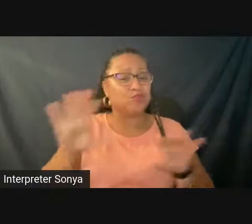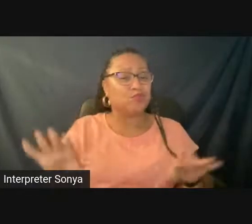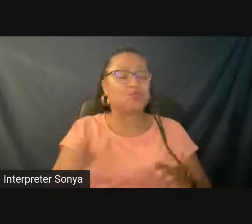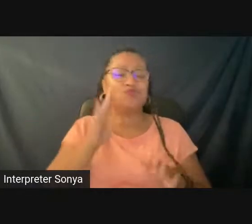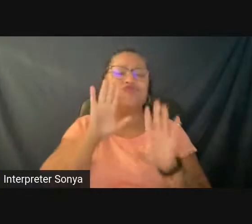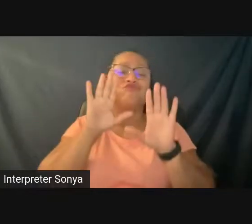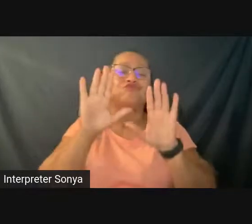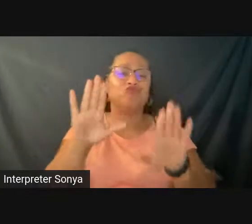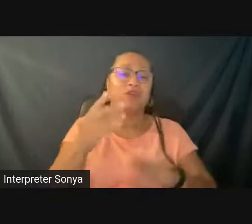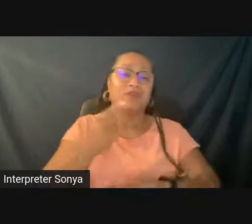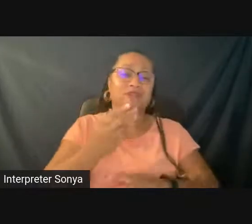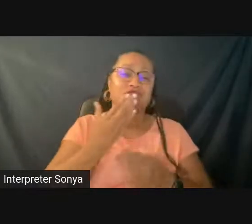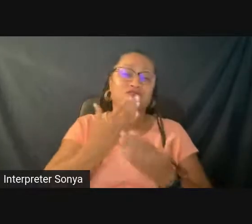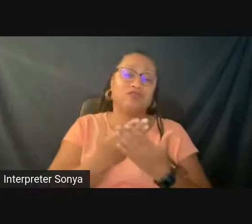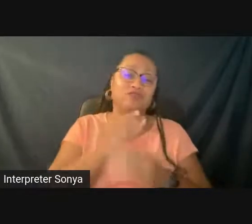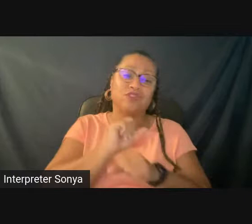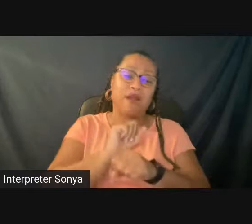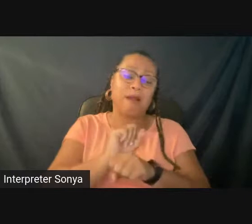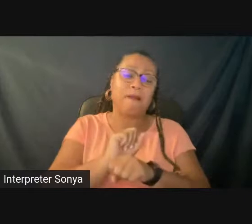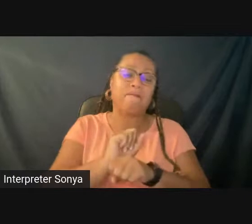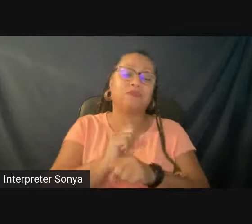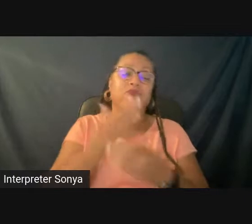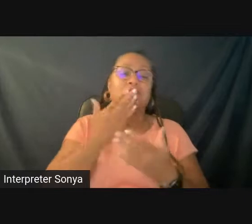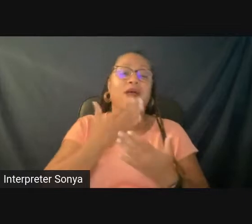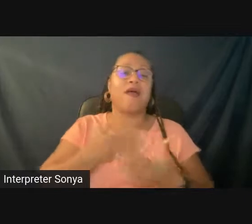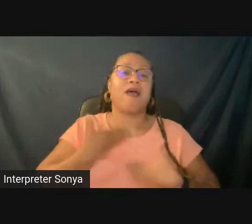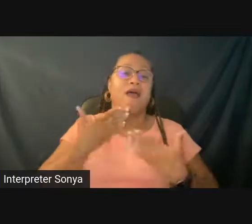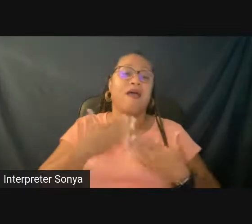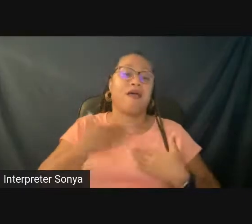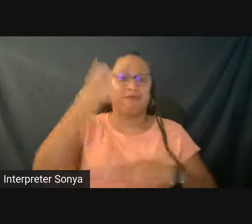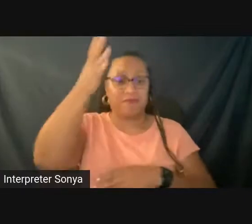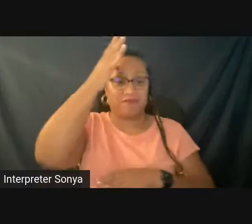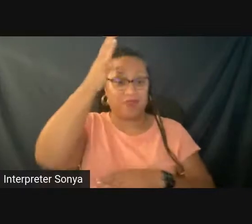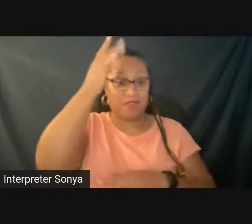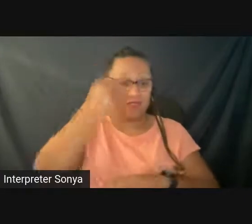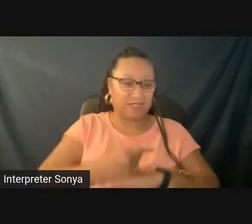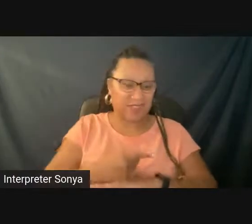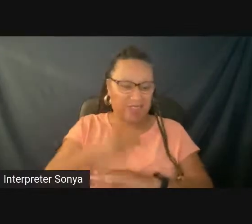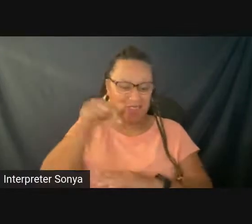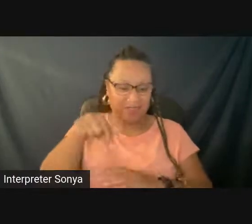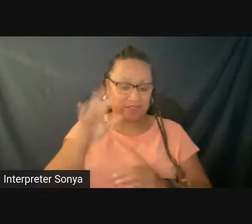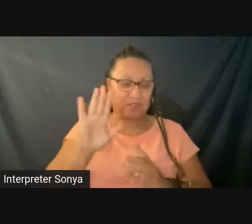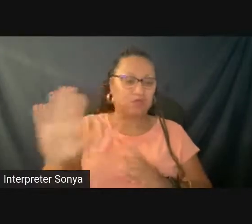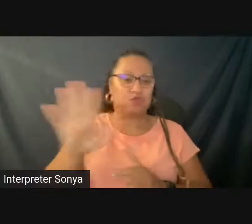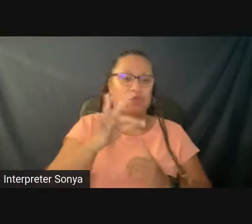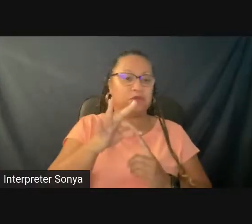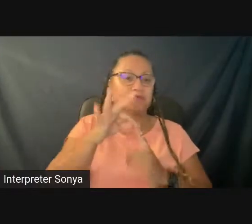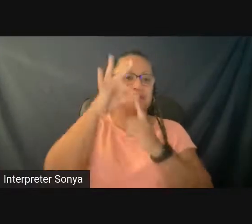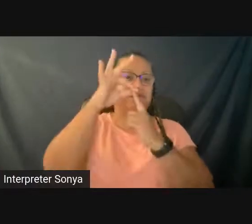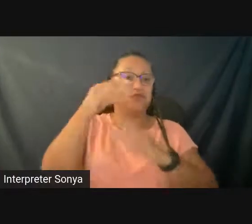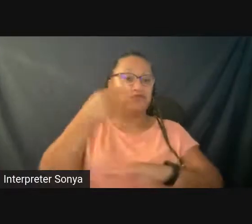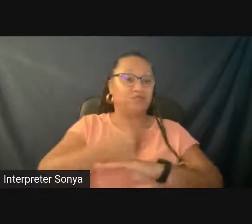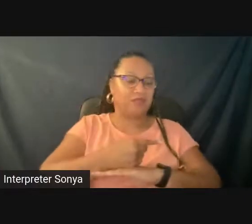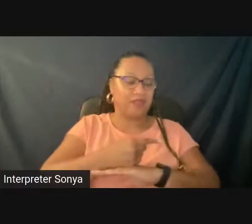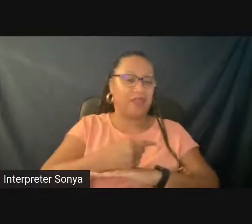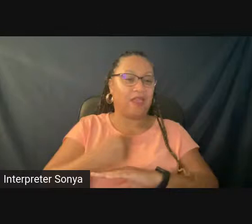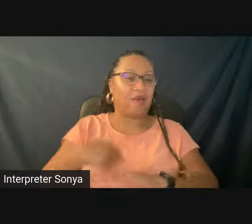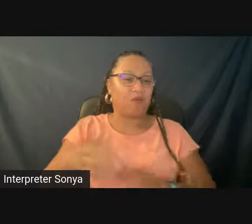So happy Father's Day. This is your special day, and you deserve so much recognition and